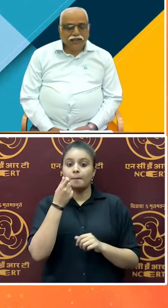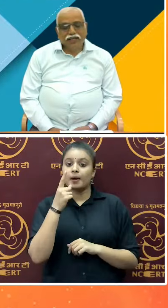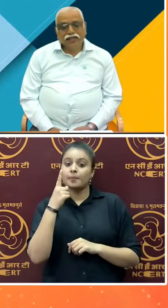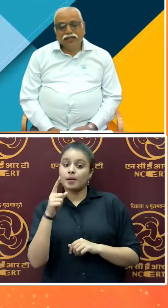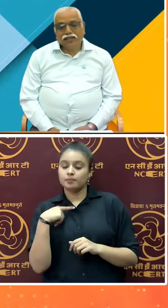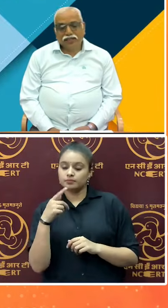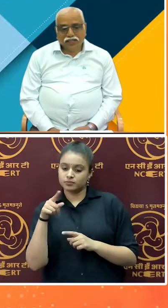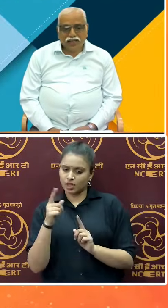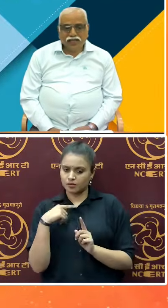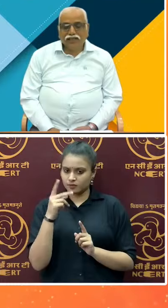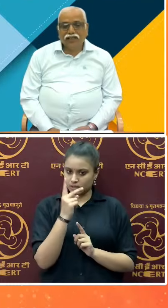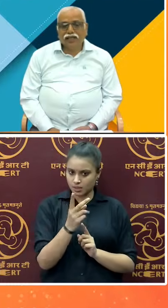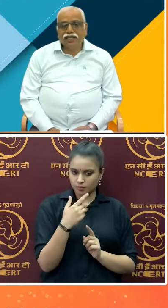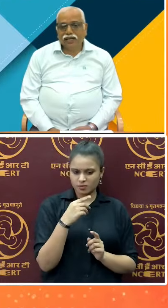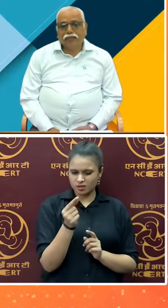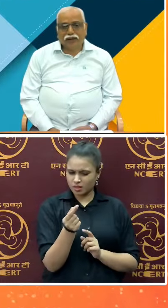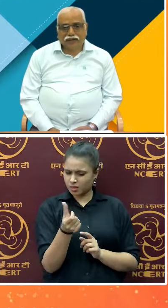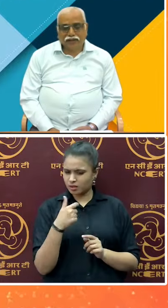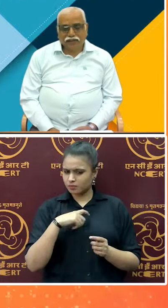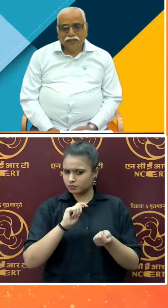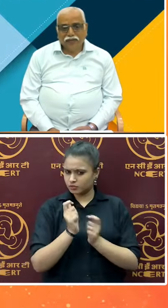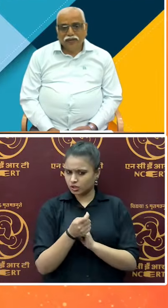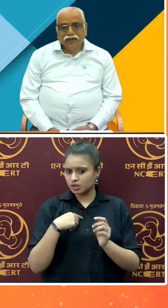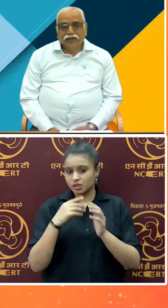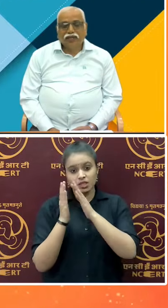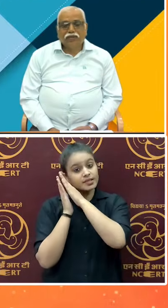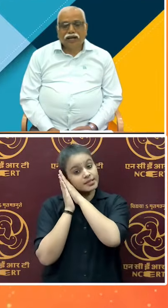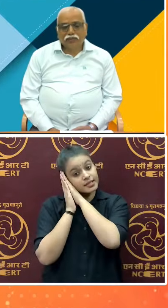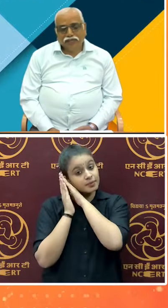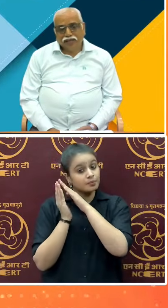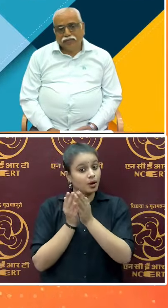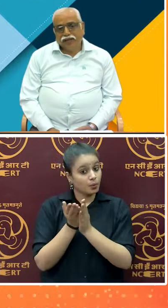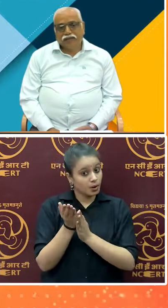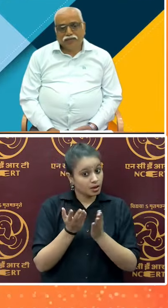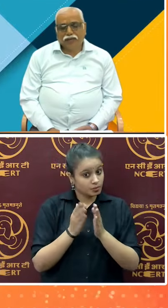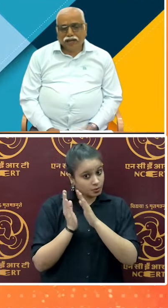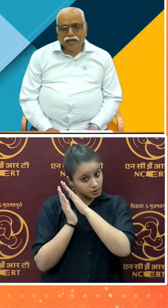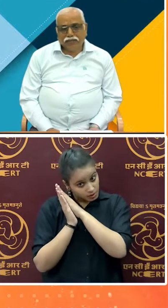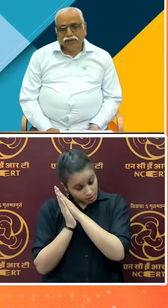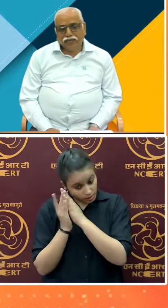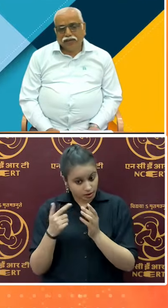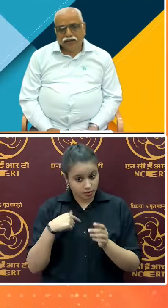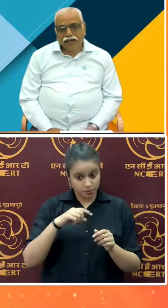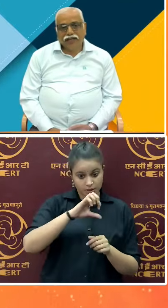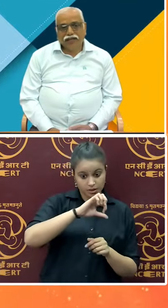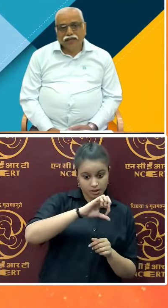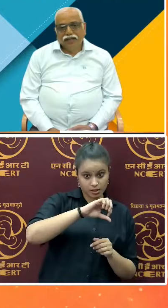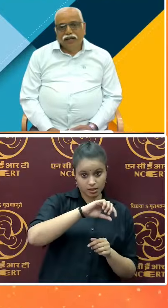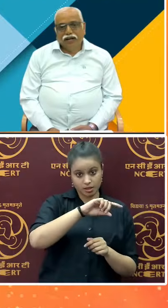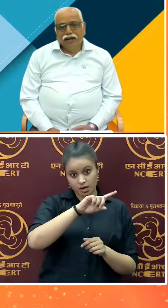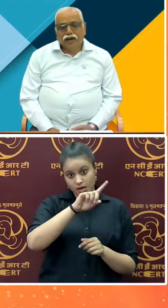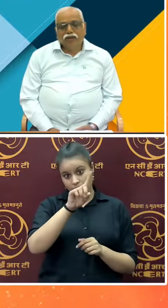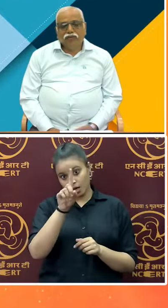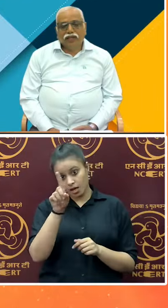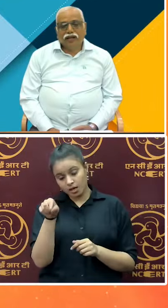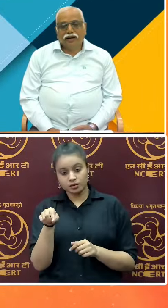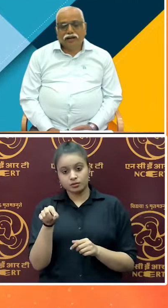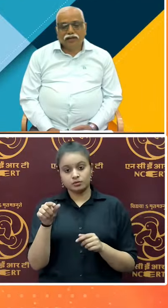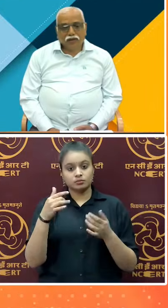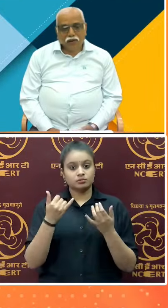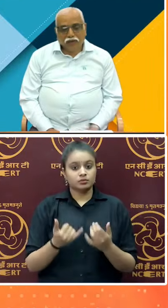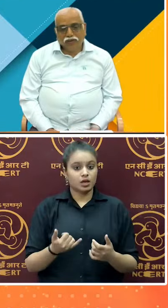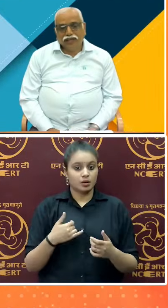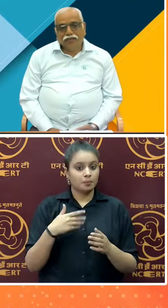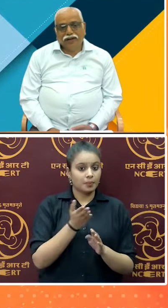see that there is a change in their sleep patterns. So they might be sleeping from 9 p.m. early, and now they are